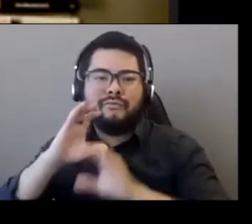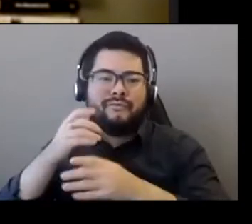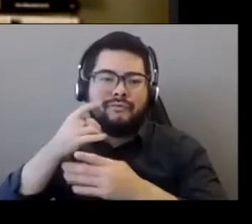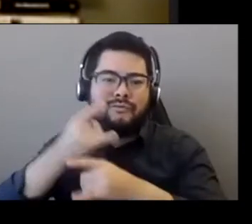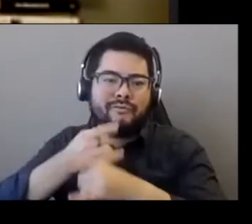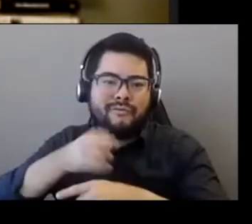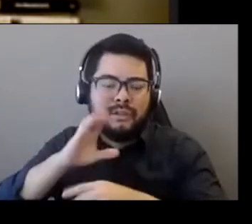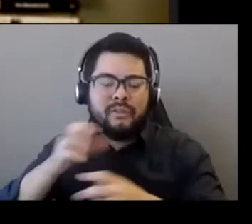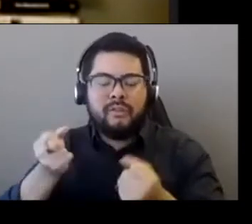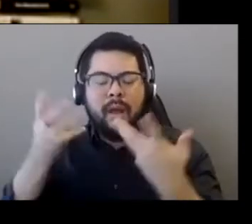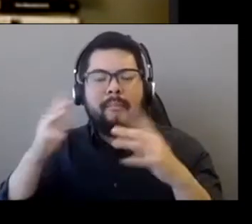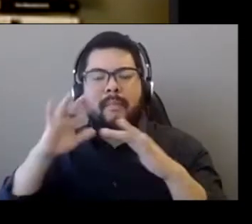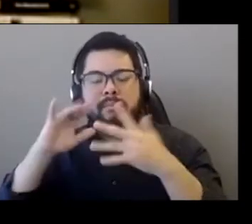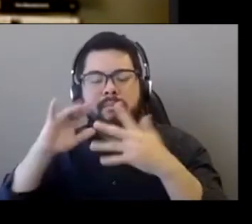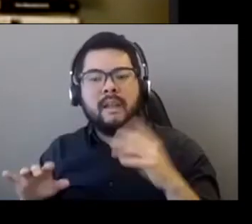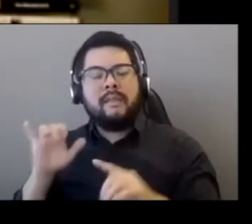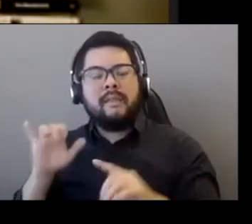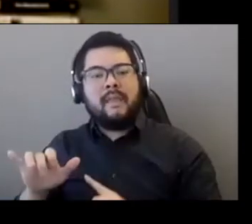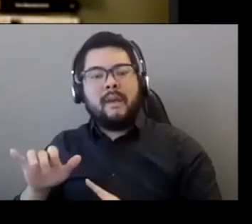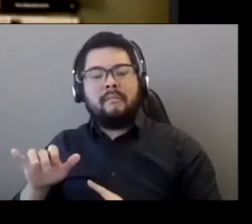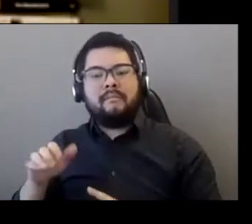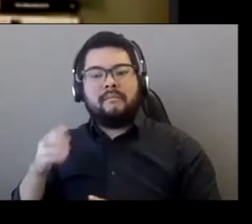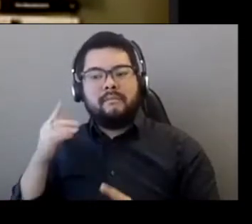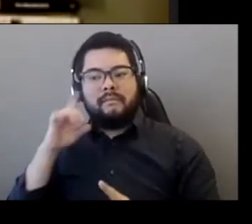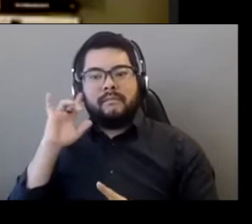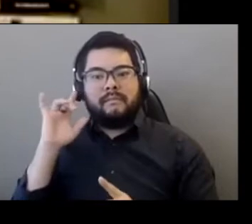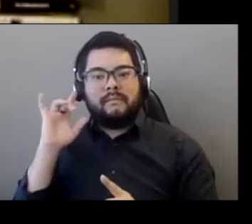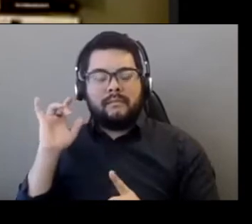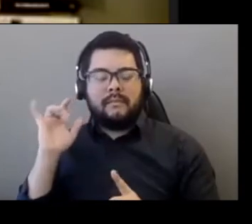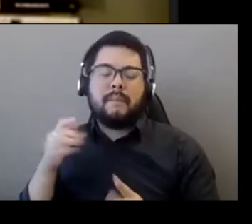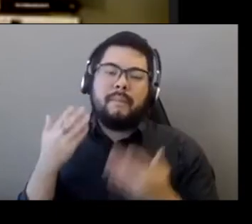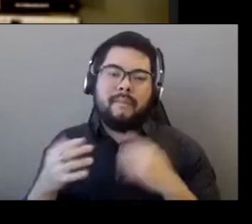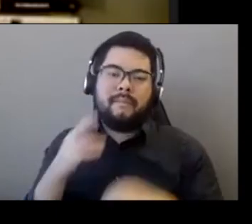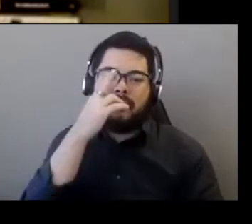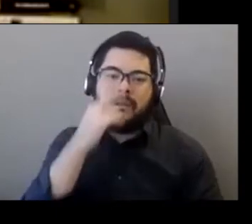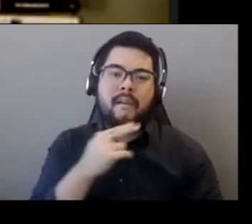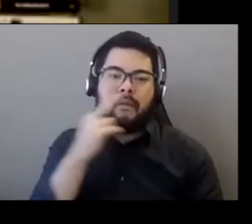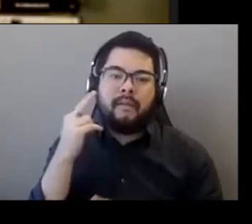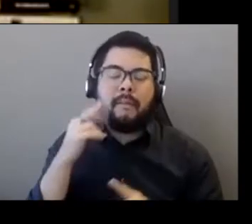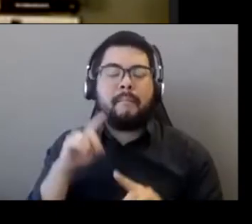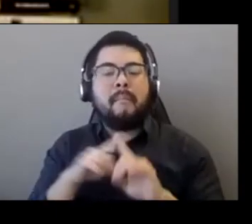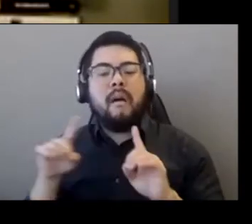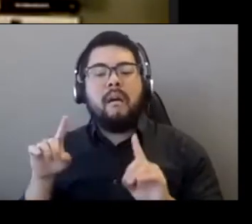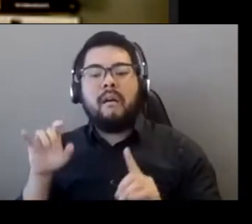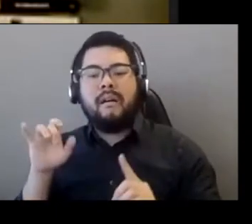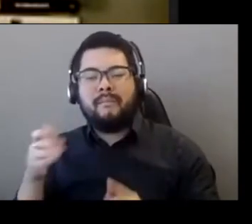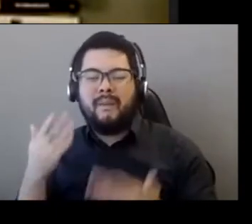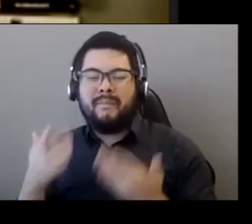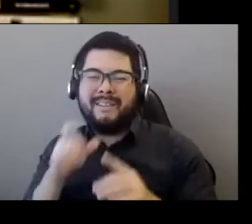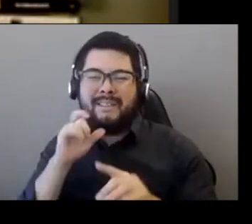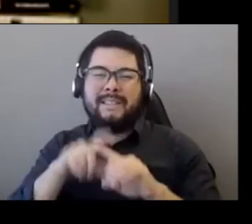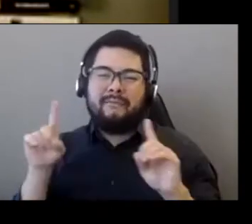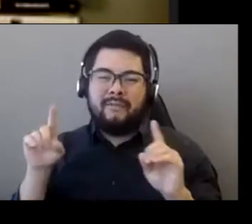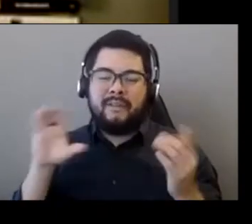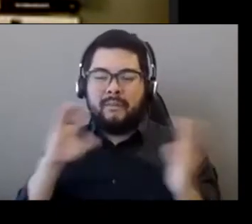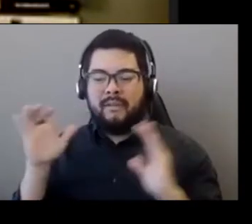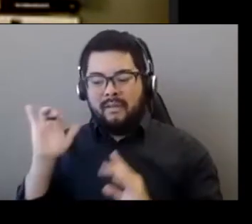Weberian, you know, and not a profligate Catholic, maybe that would be good, but they wouldn't probably say that from that